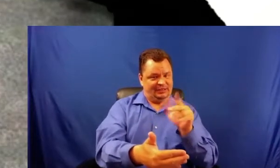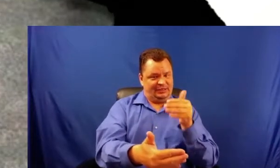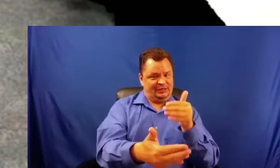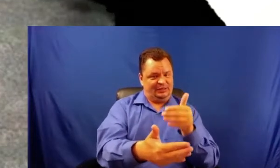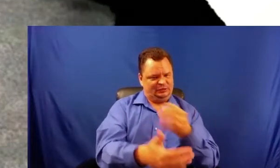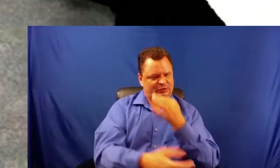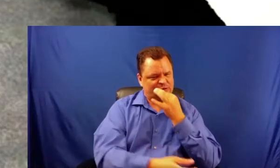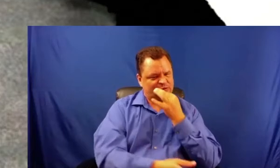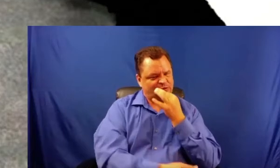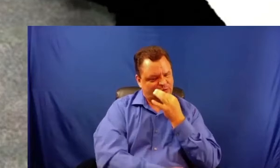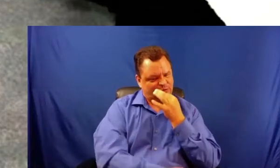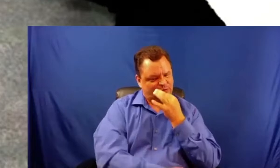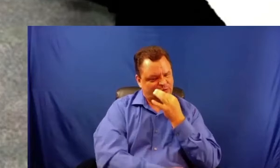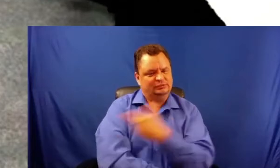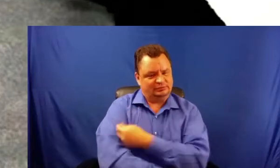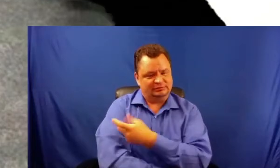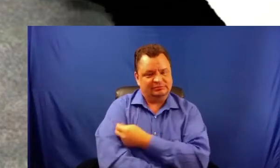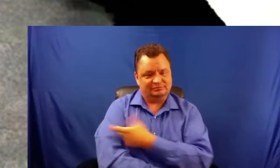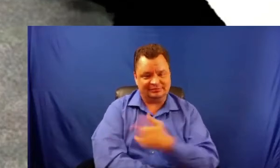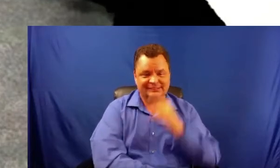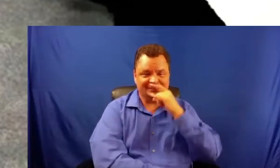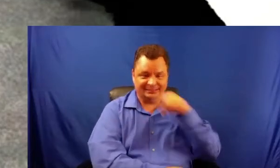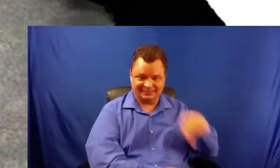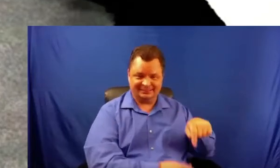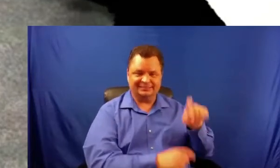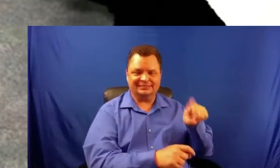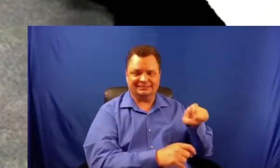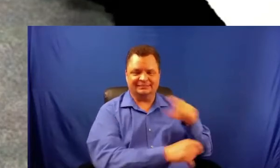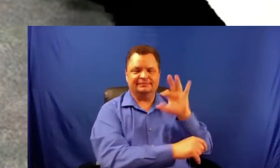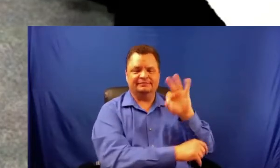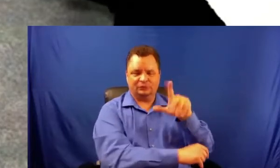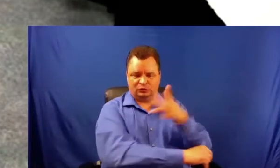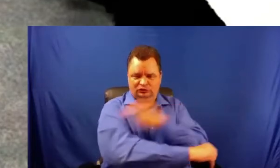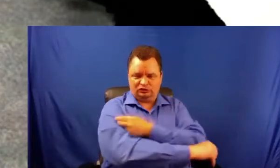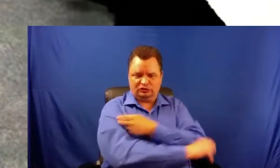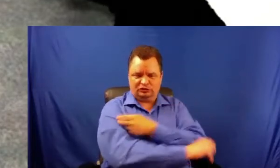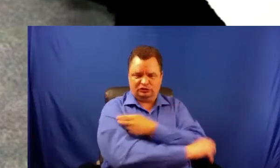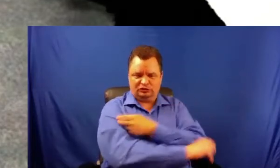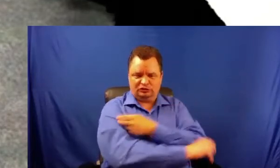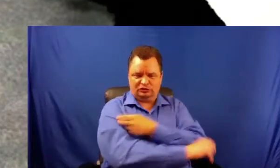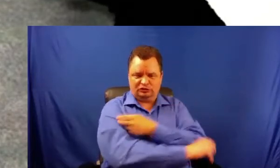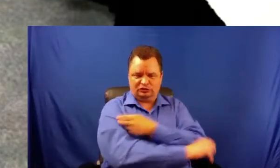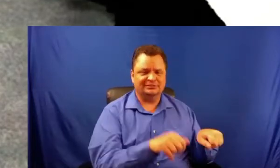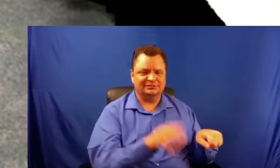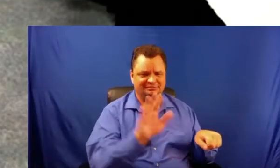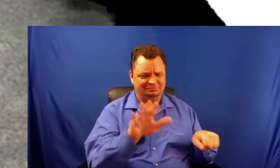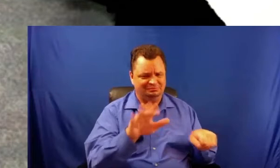with influenza vaccine as well as adults. So an important adjunct